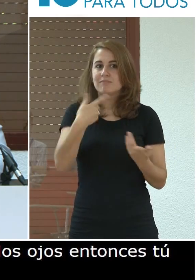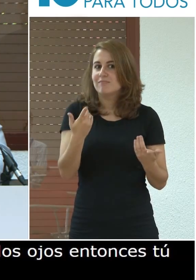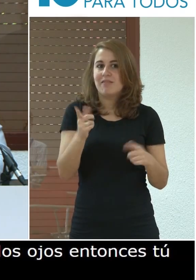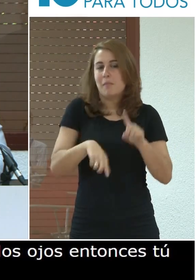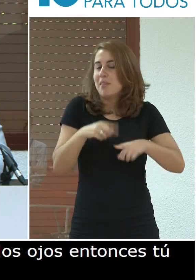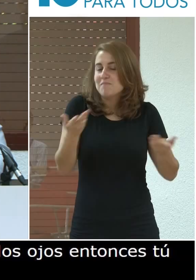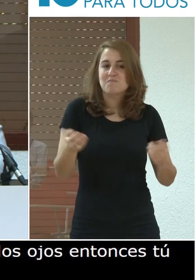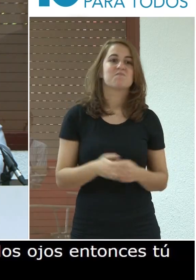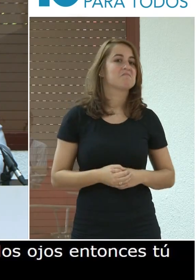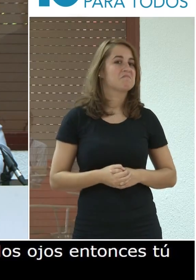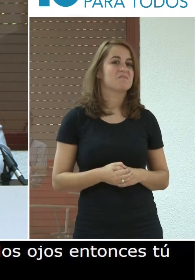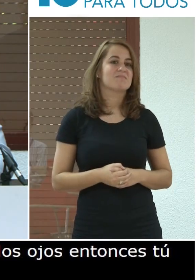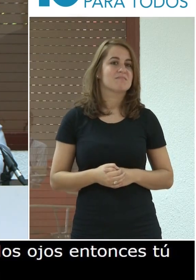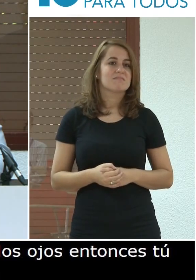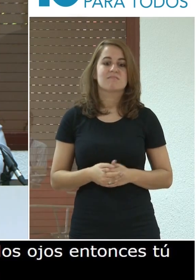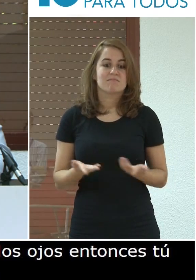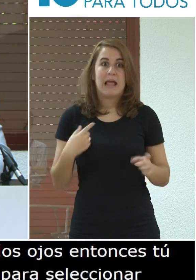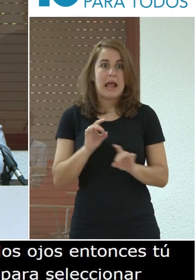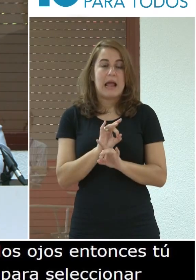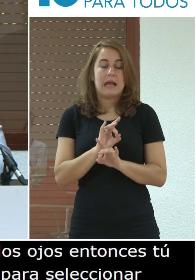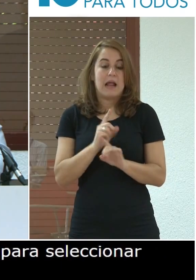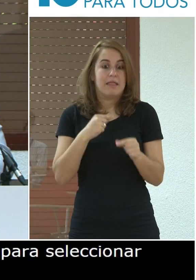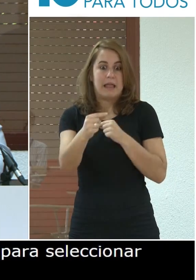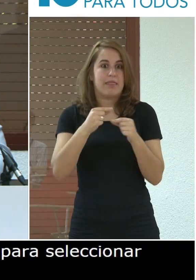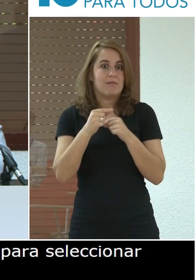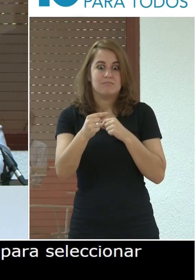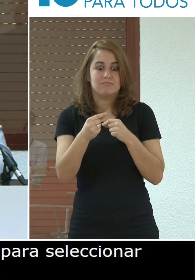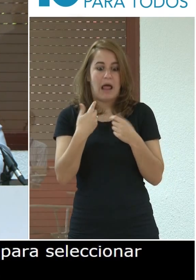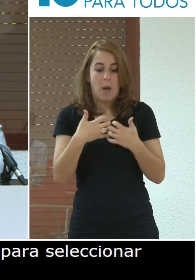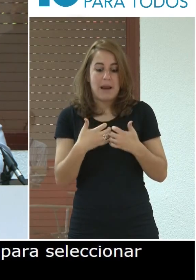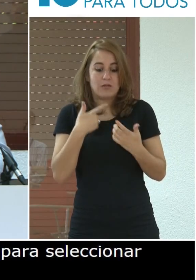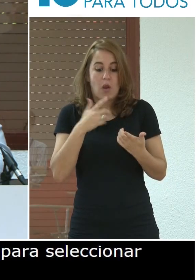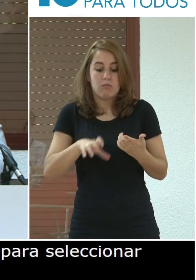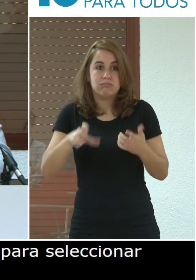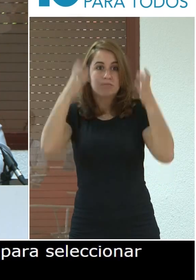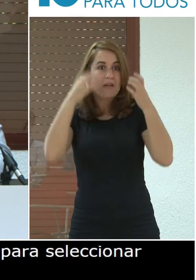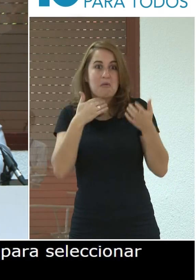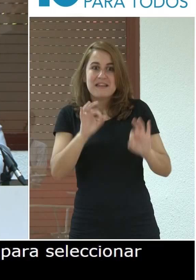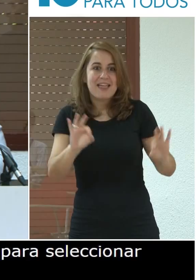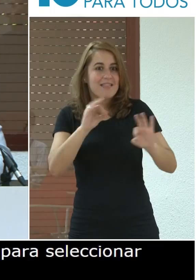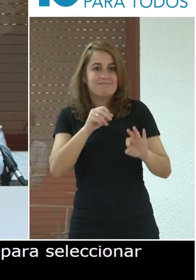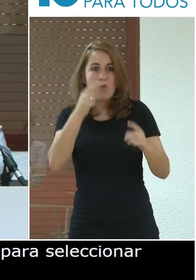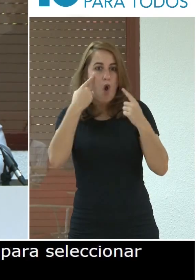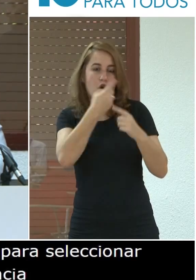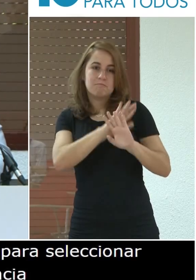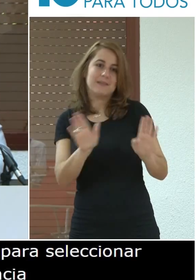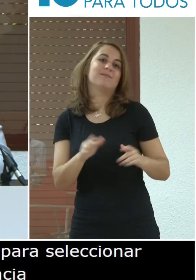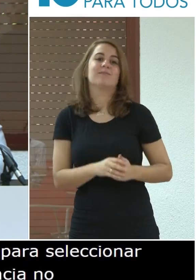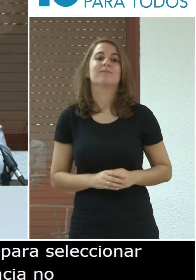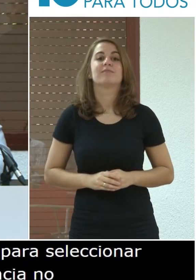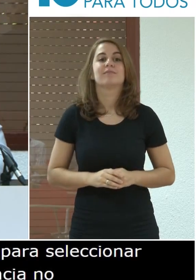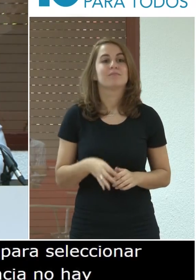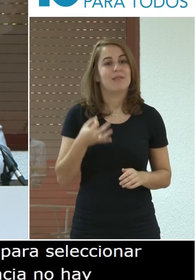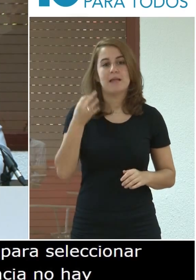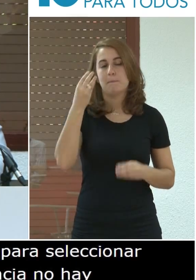an eye in that direction or in a different direction from a remote location, and this is